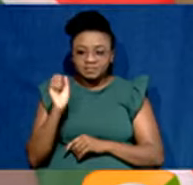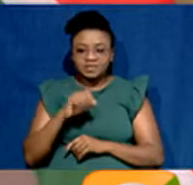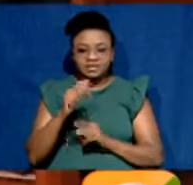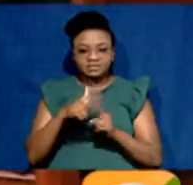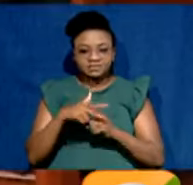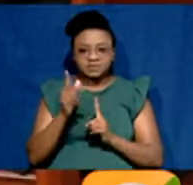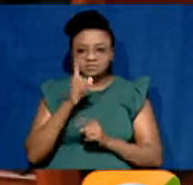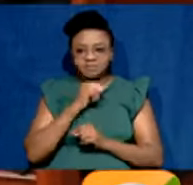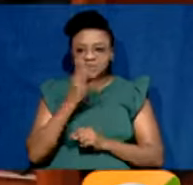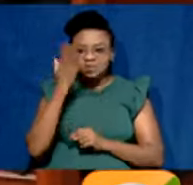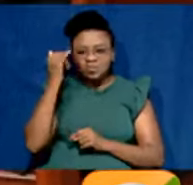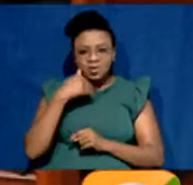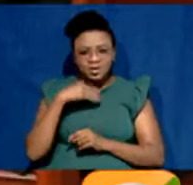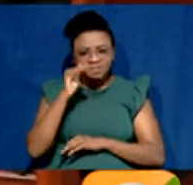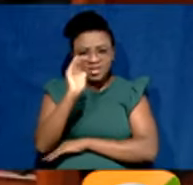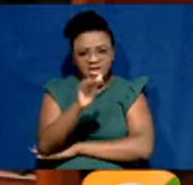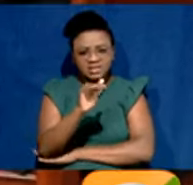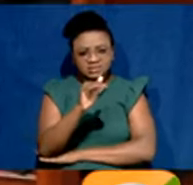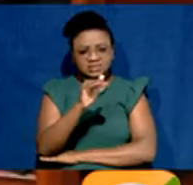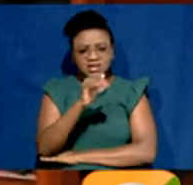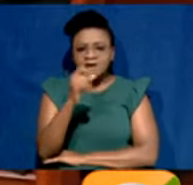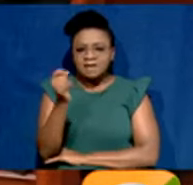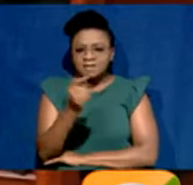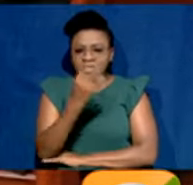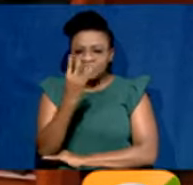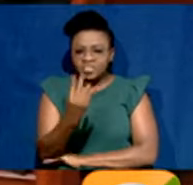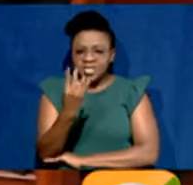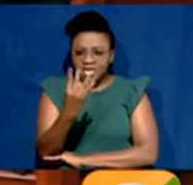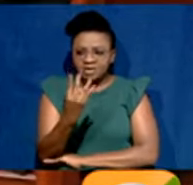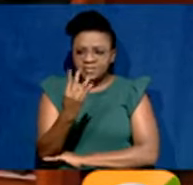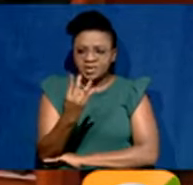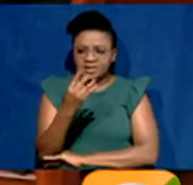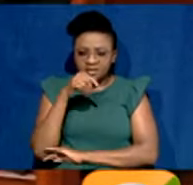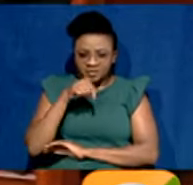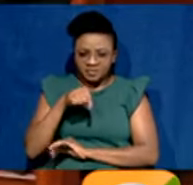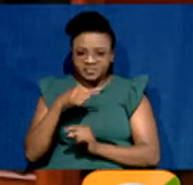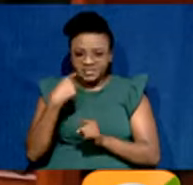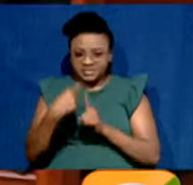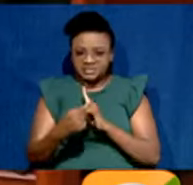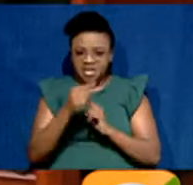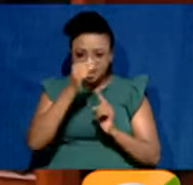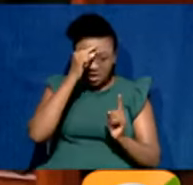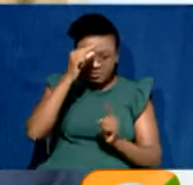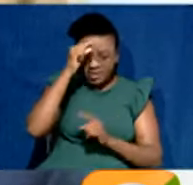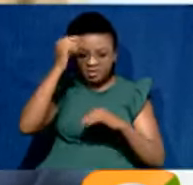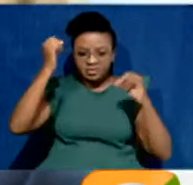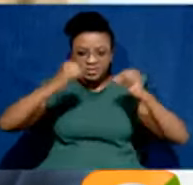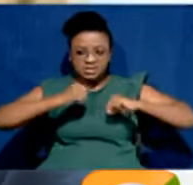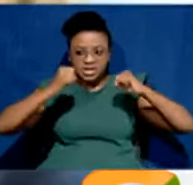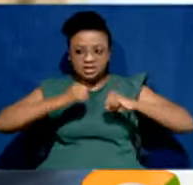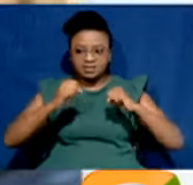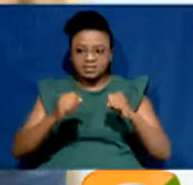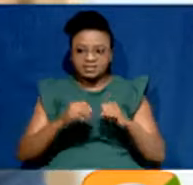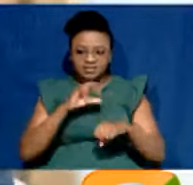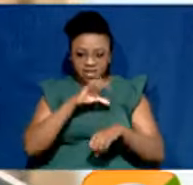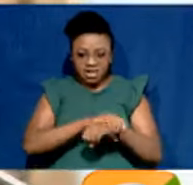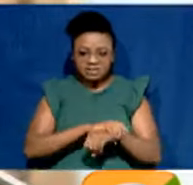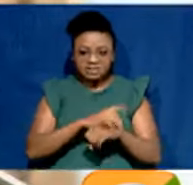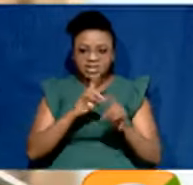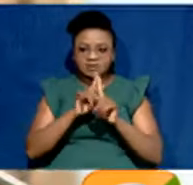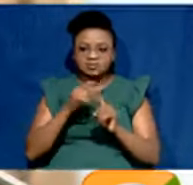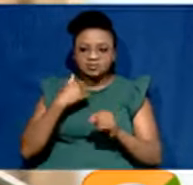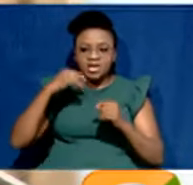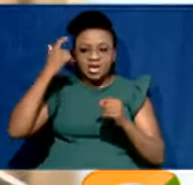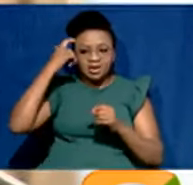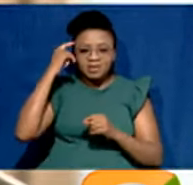begun. I asked that because in April this year, that's when the government-to-government deal started. Correct. And I remember your deputy